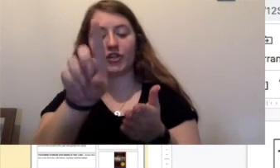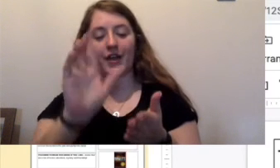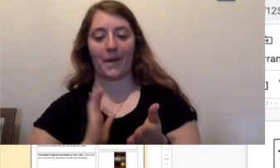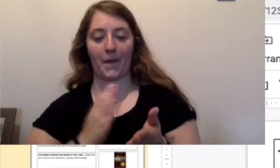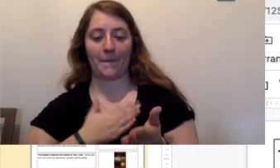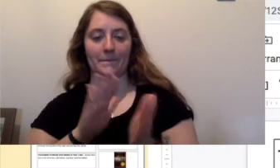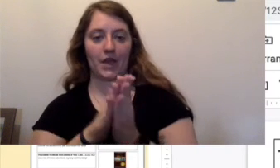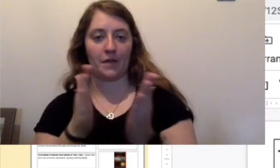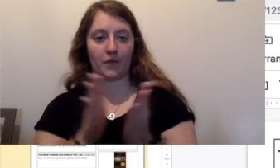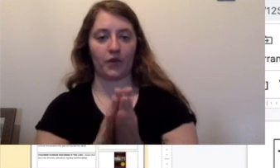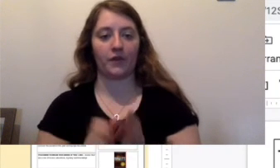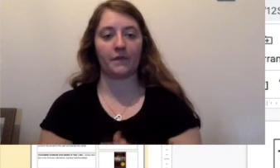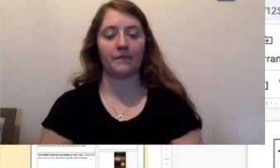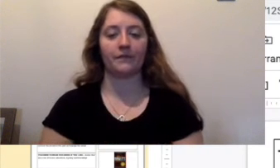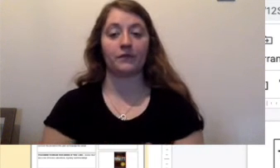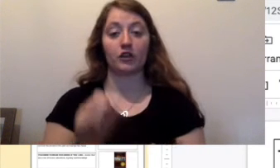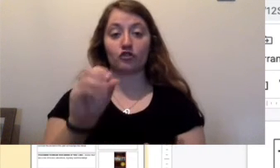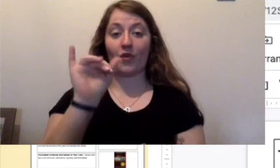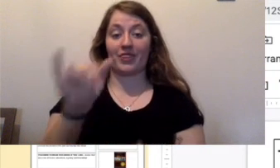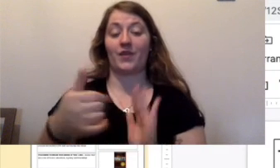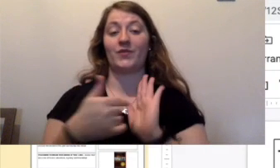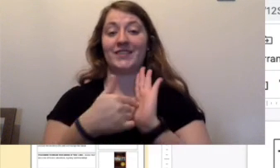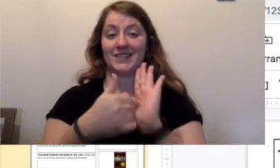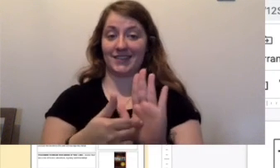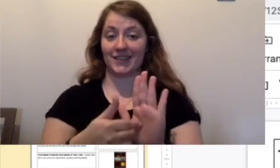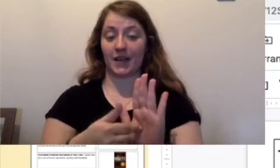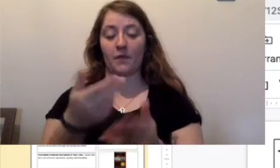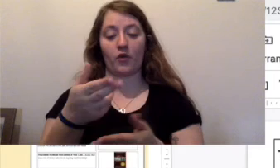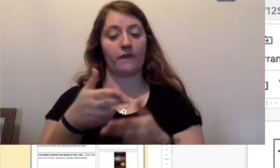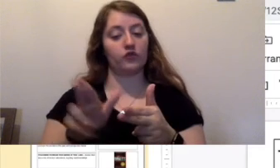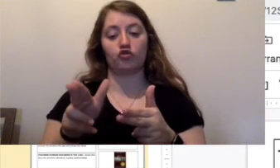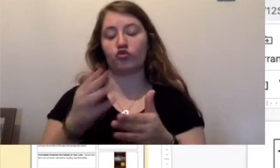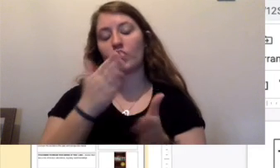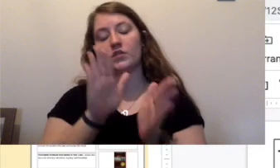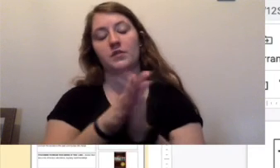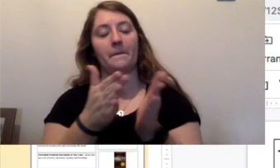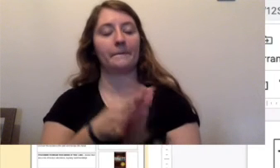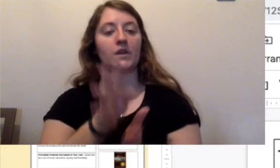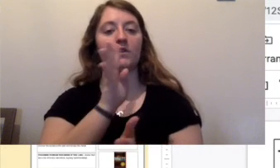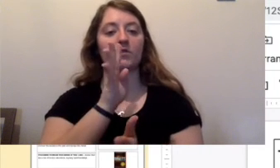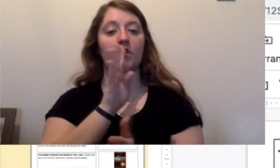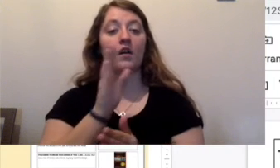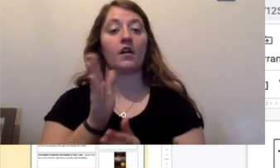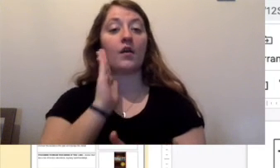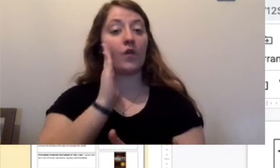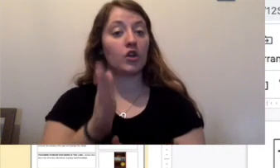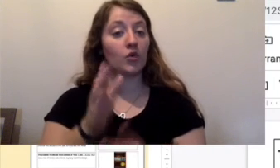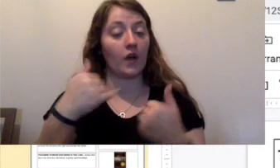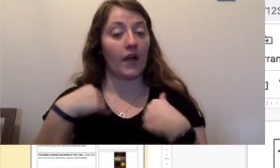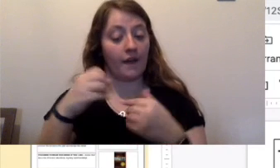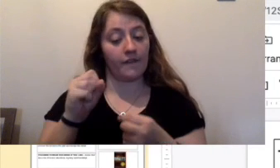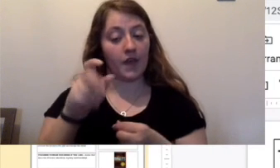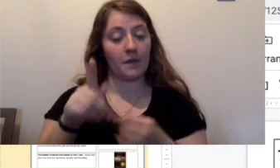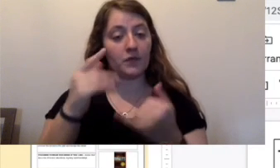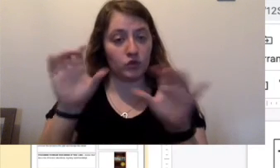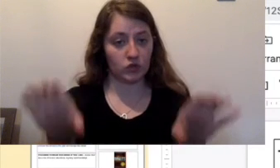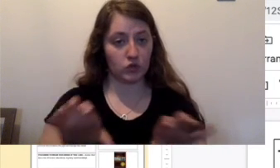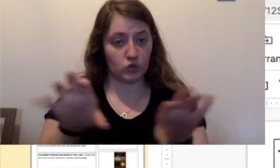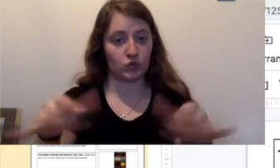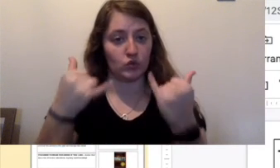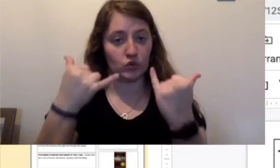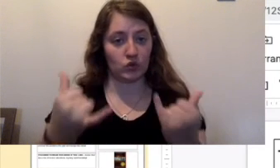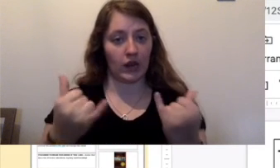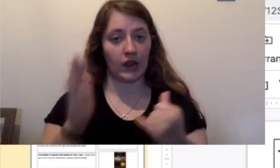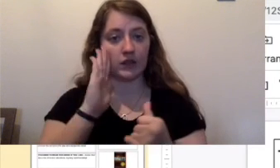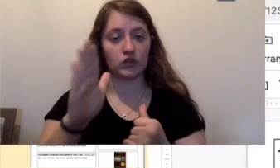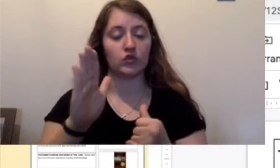So fourth graders, that was an example of a quick book talk. And what you are going to have the chance to do today is you are going to have a